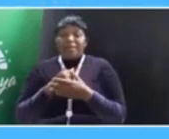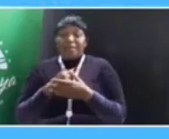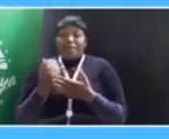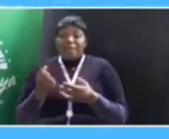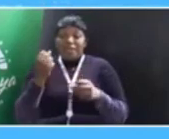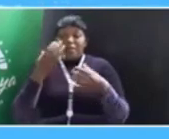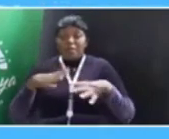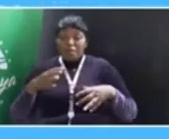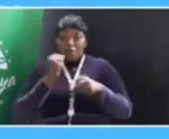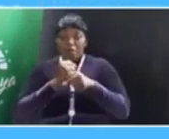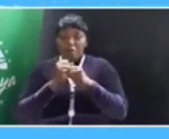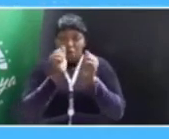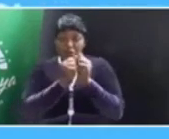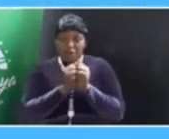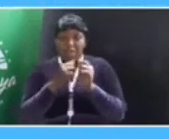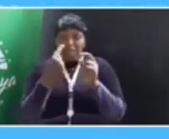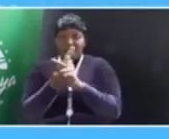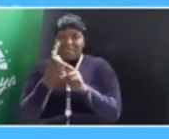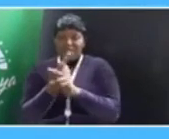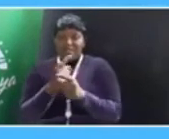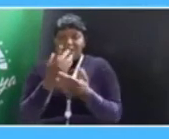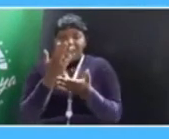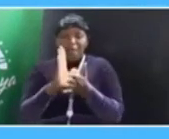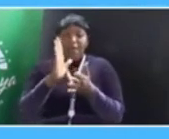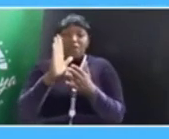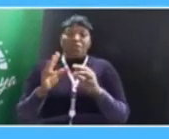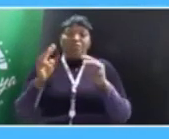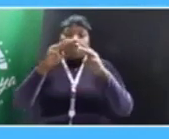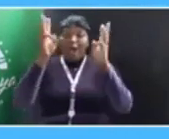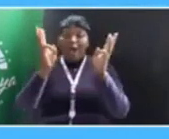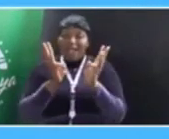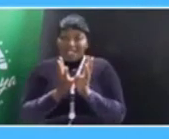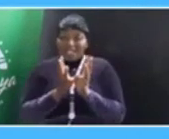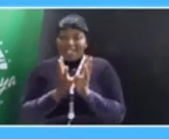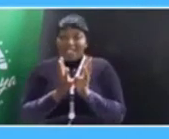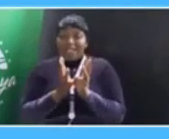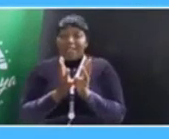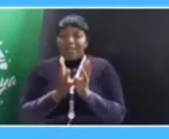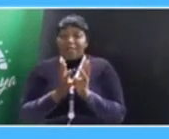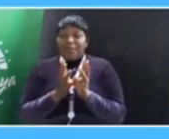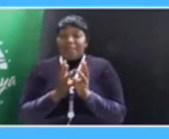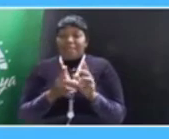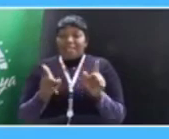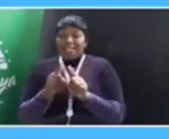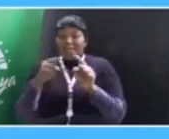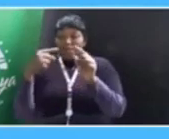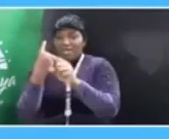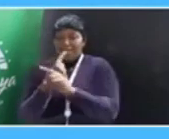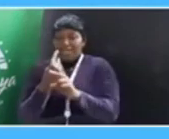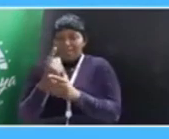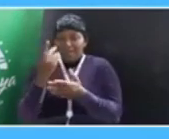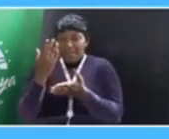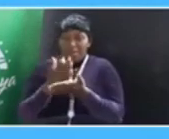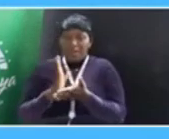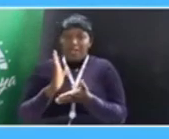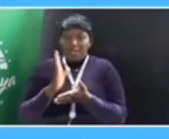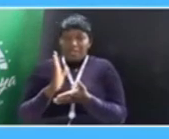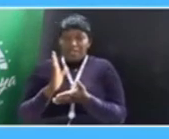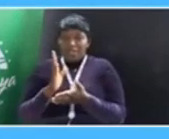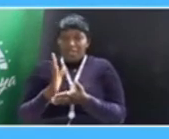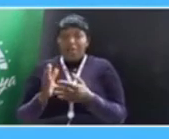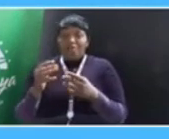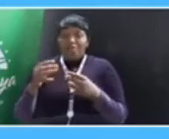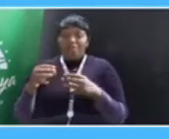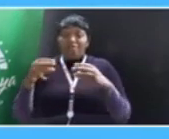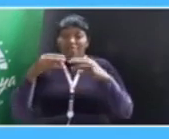partners from different parts of the world and from different parts of our